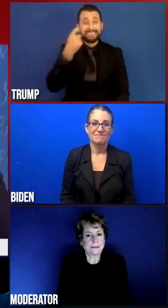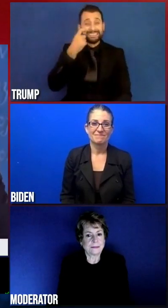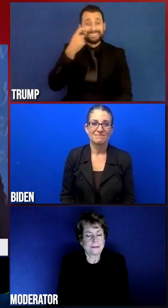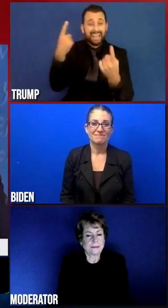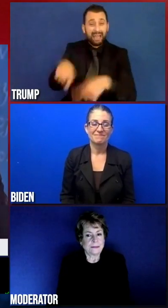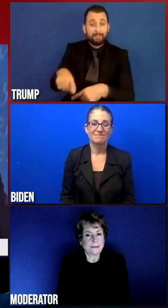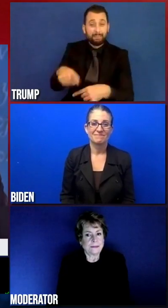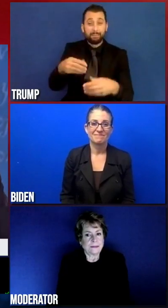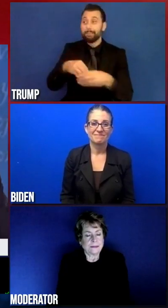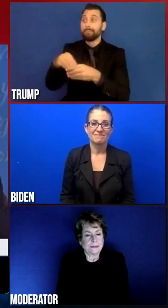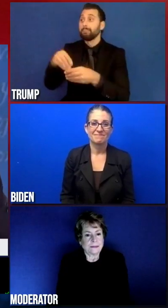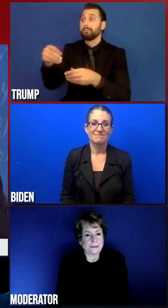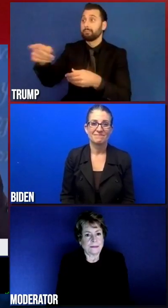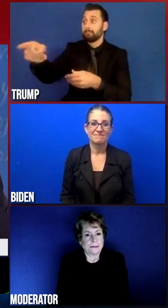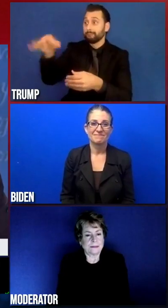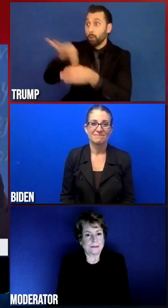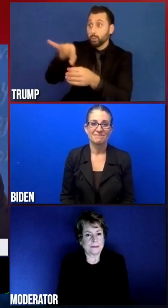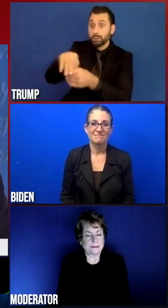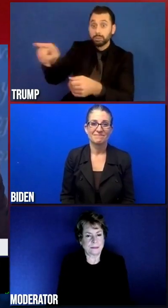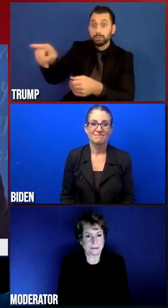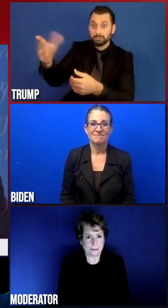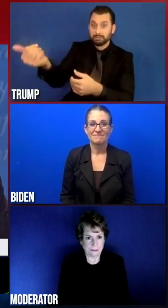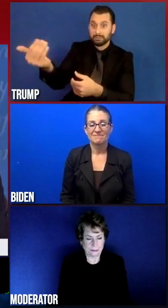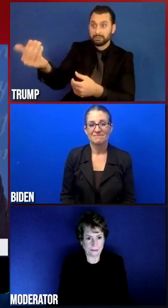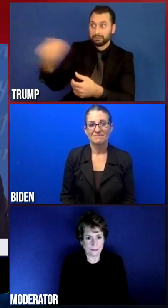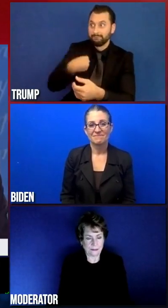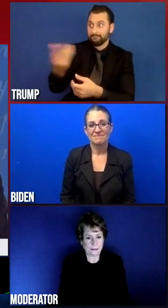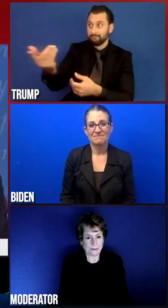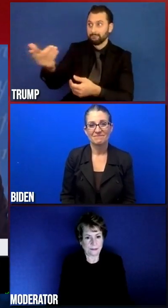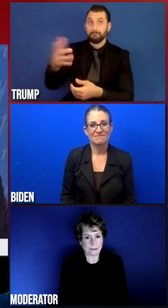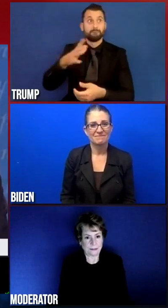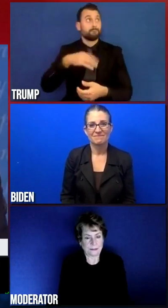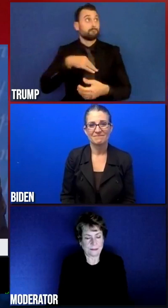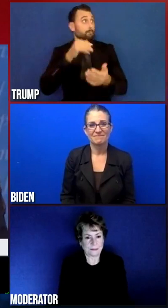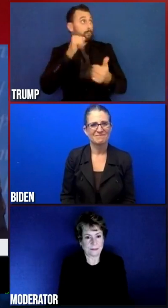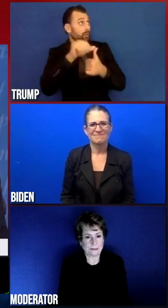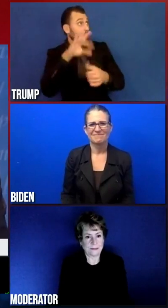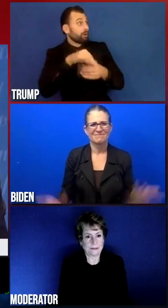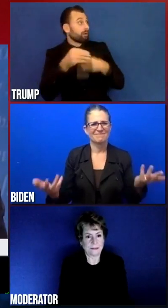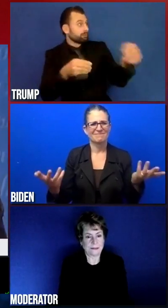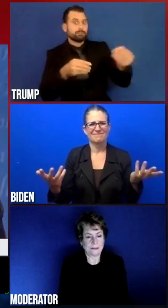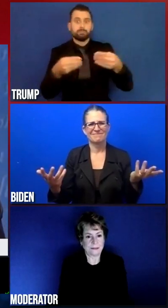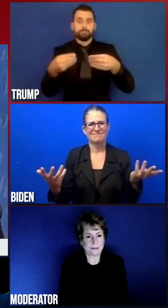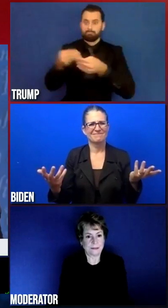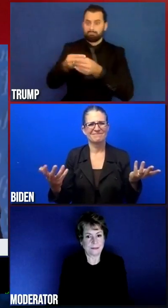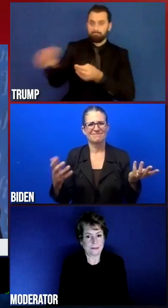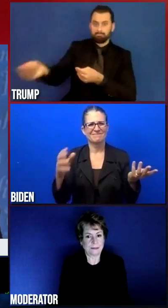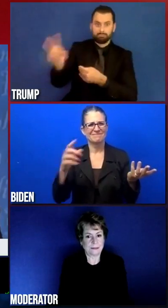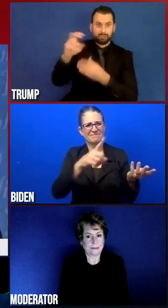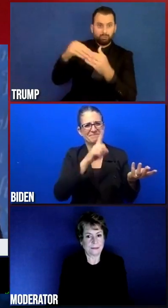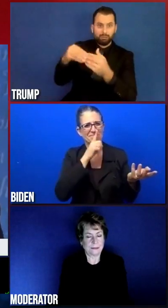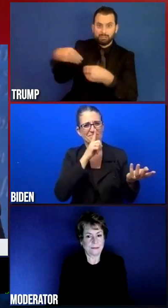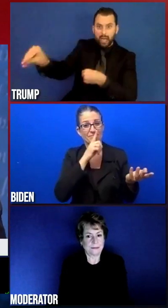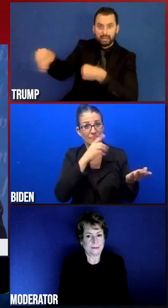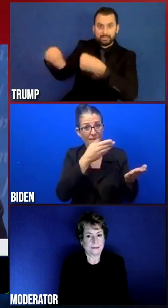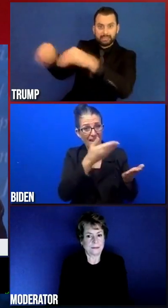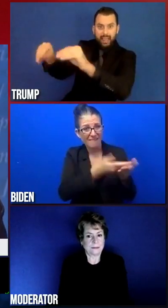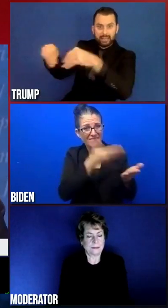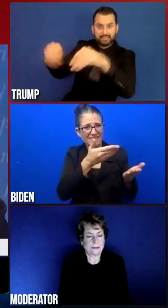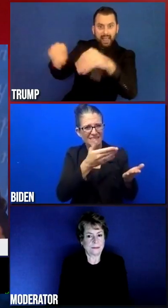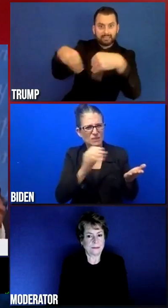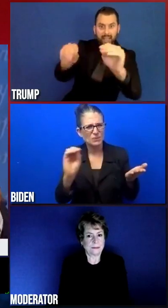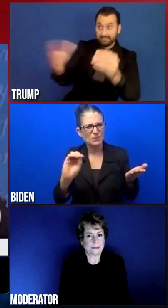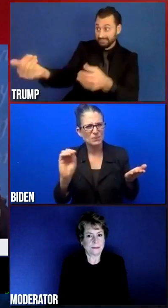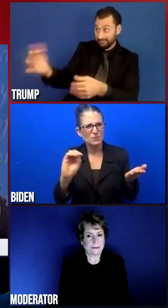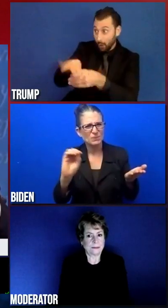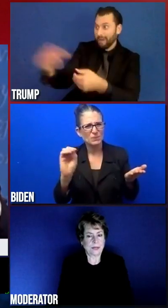a horrible thing for our country. This is not going to end well. There is Okay. no This evidence is of that. not going Vice to President end